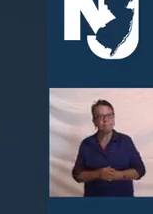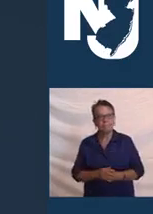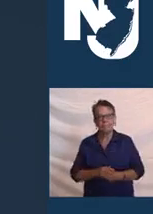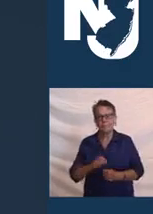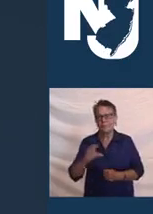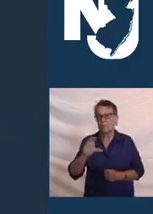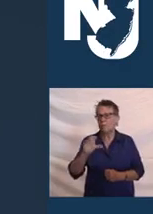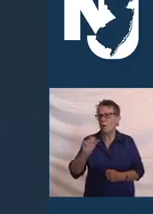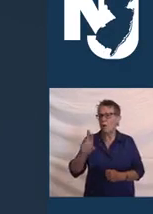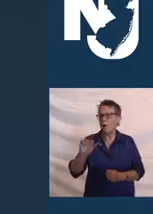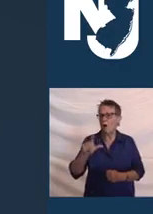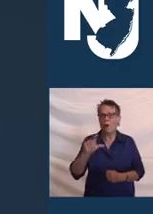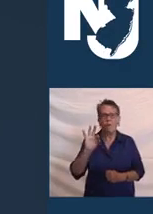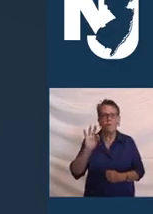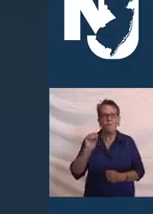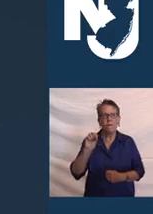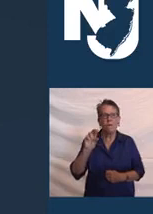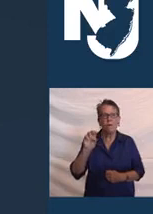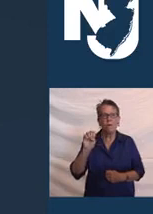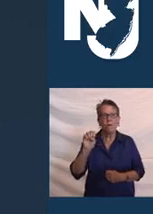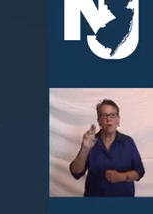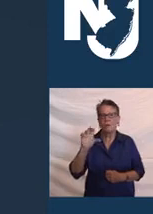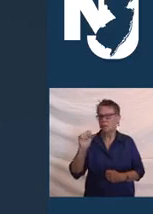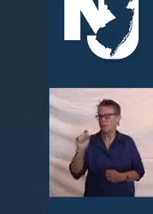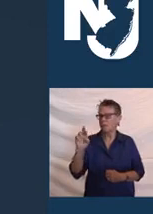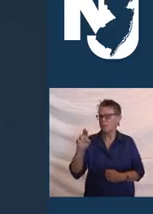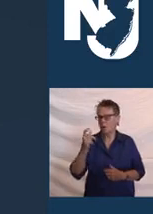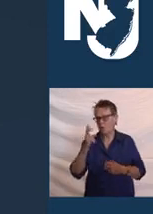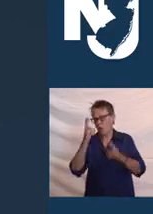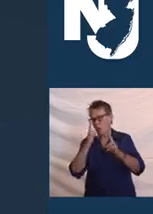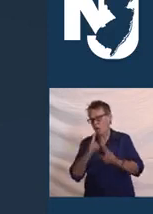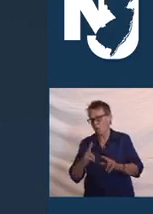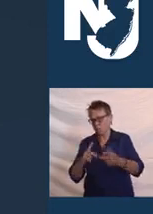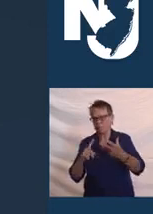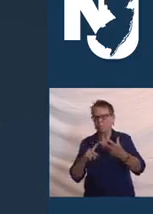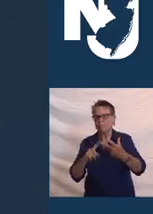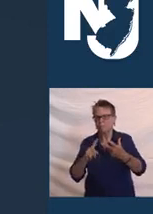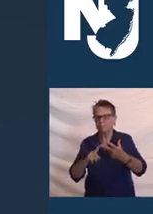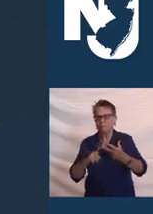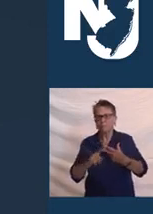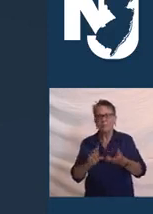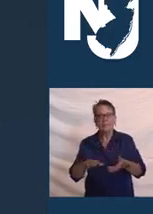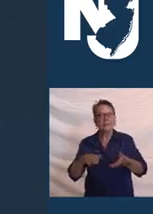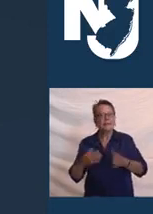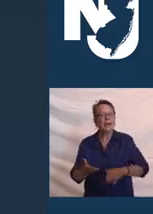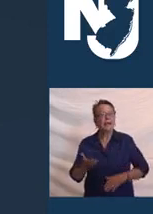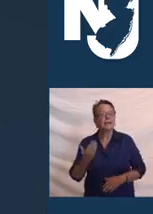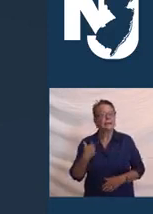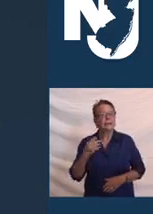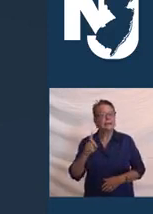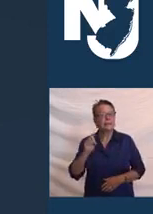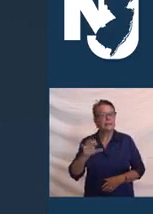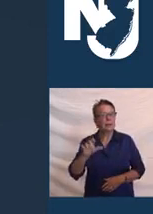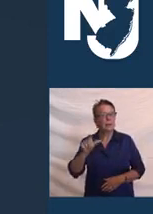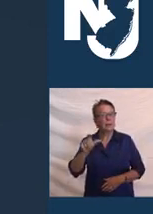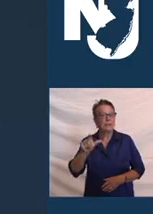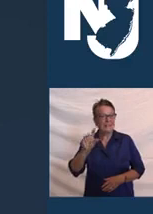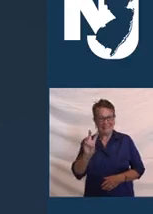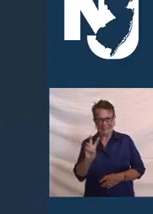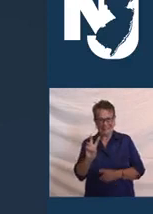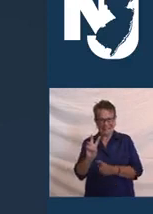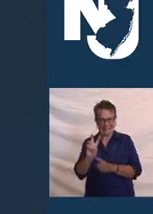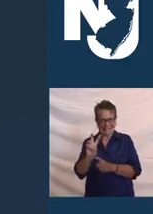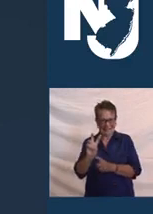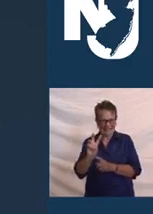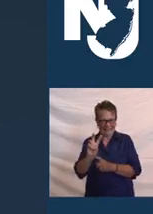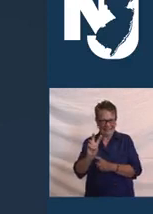North Plainfield's Carl Foerster, who passed the day after Christmas at the age of 74. A native